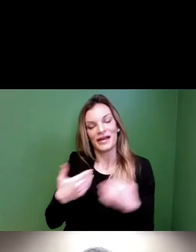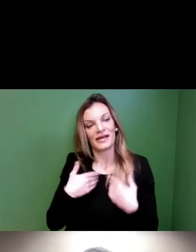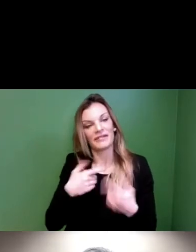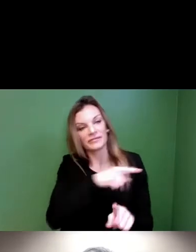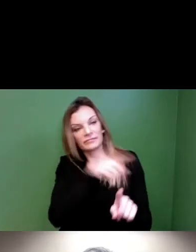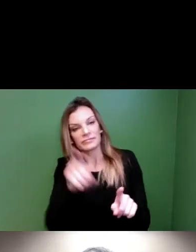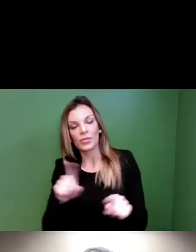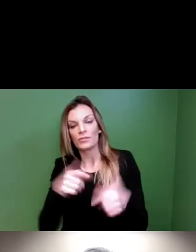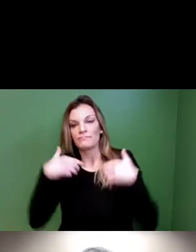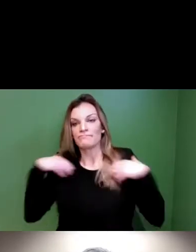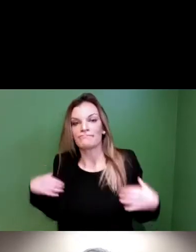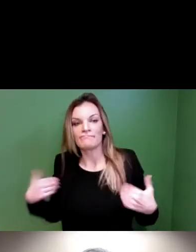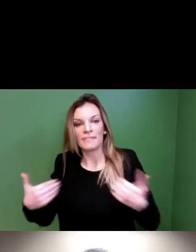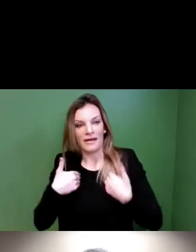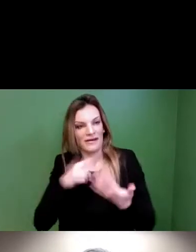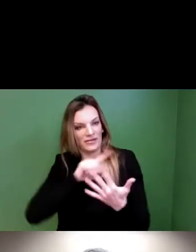of the body